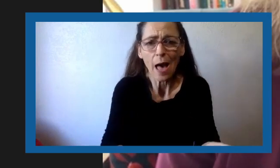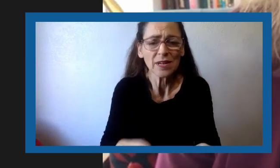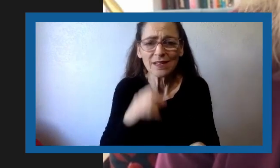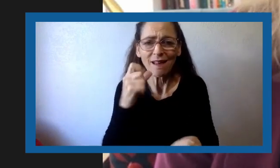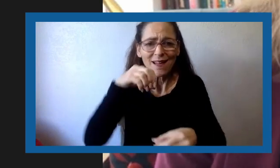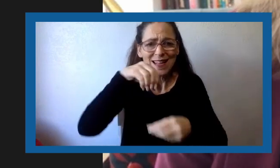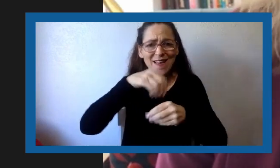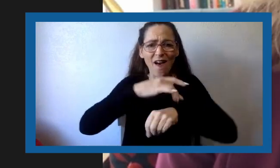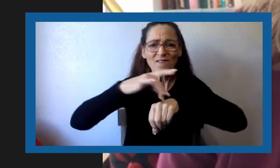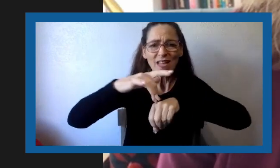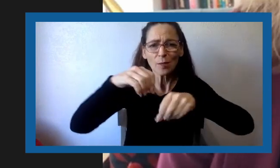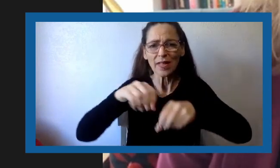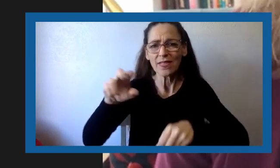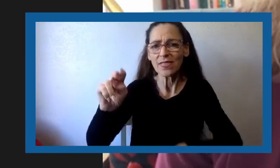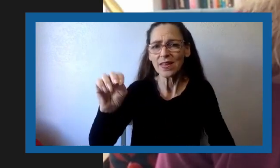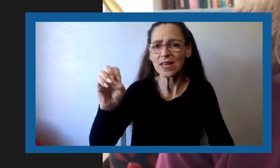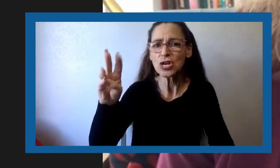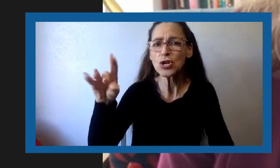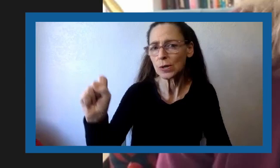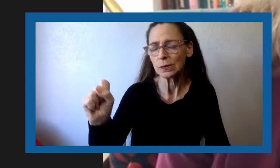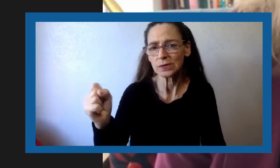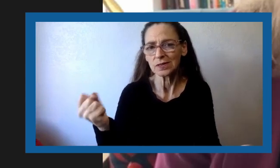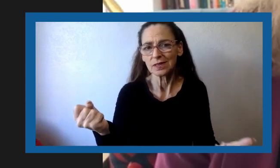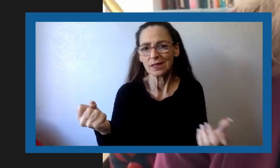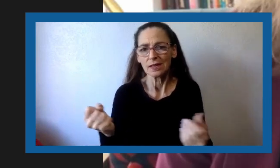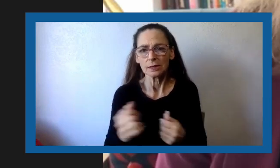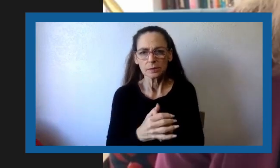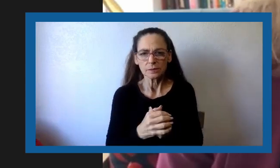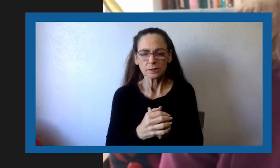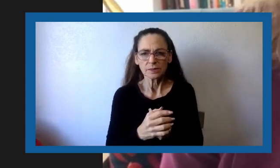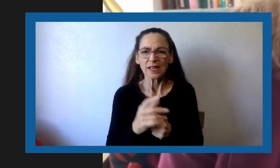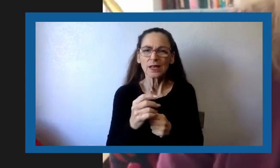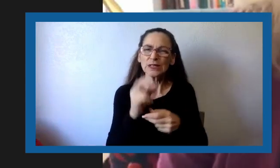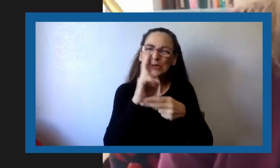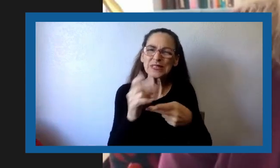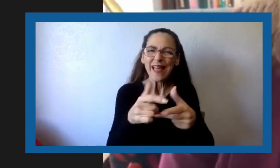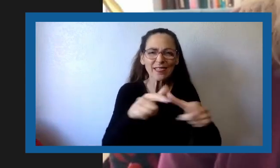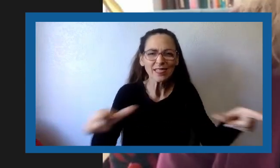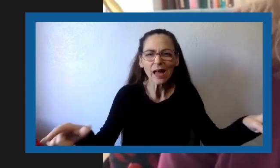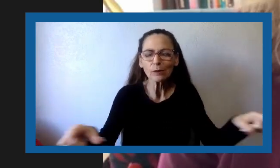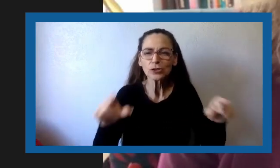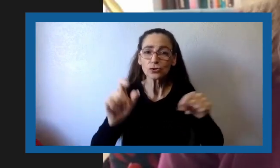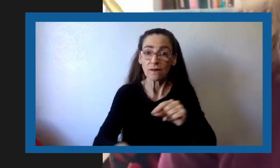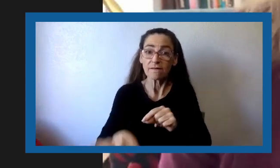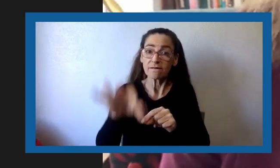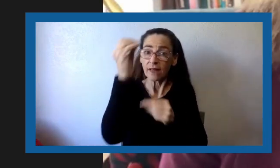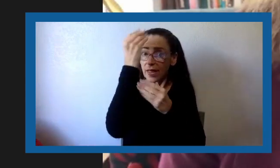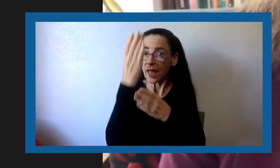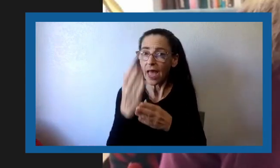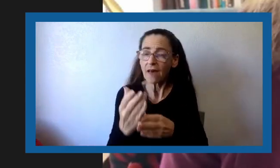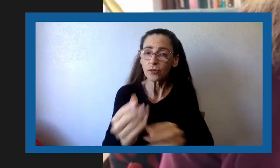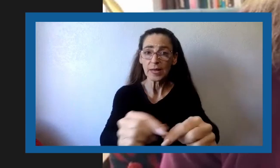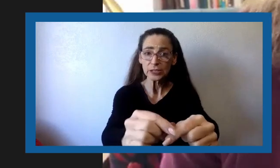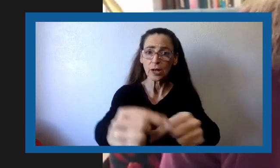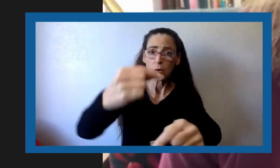media. If they weren't reporting that someone was trans, or if they're using that sort of language, you'd be able to find that information, start to work back